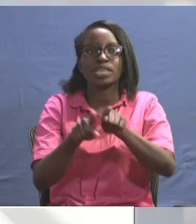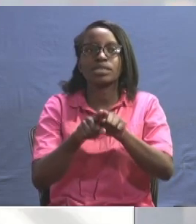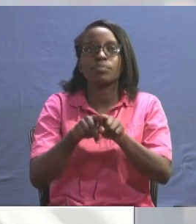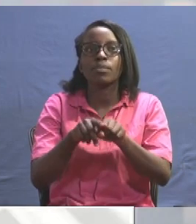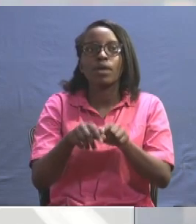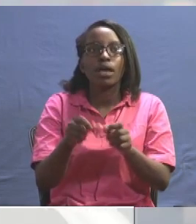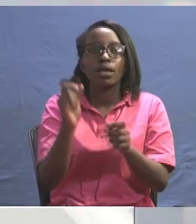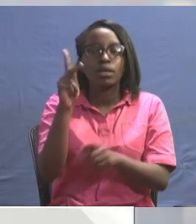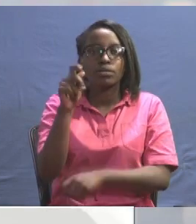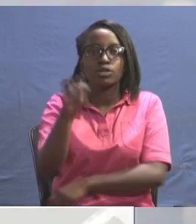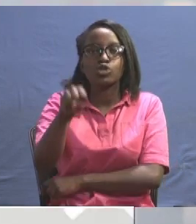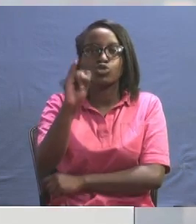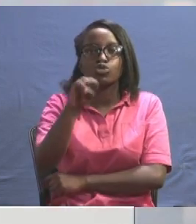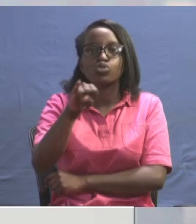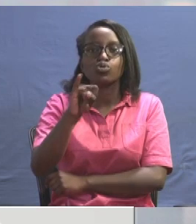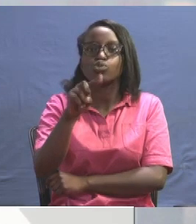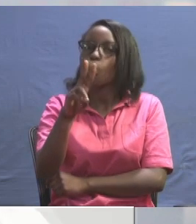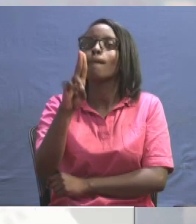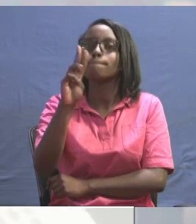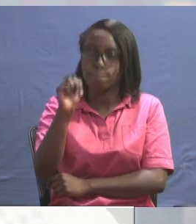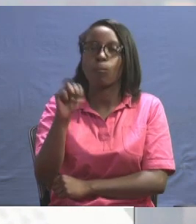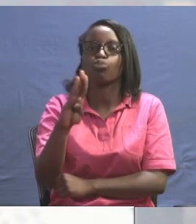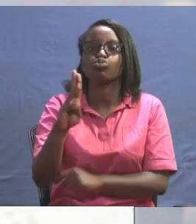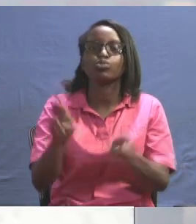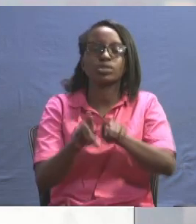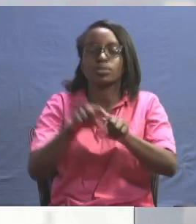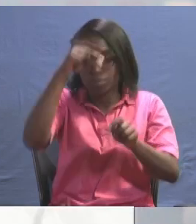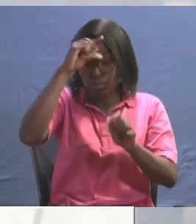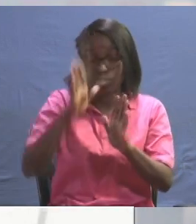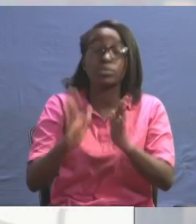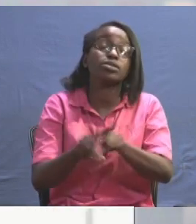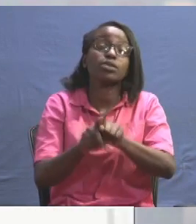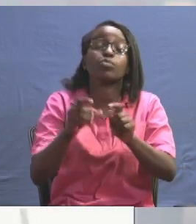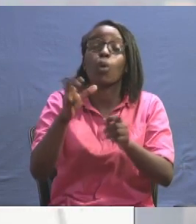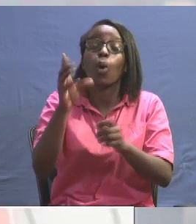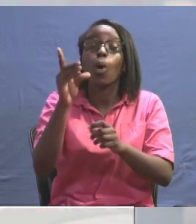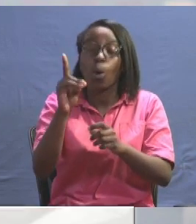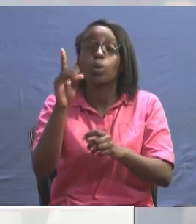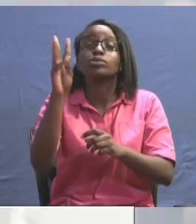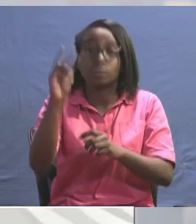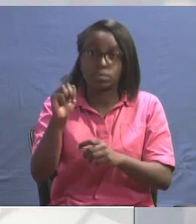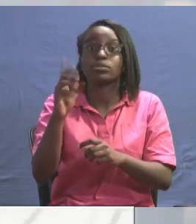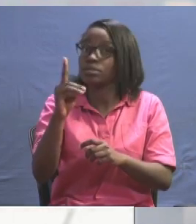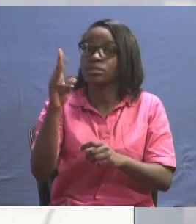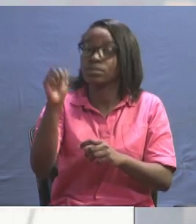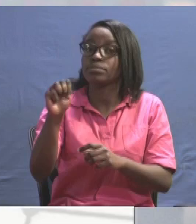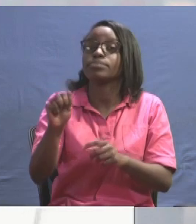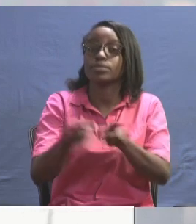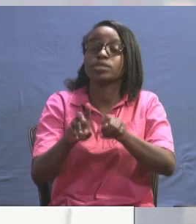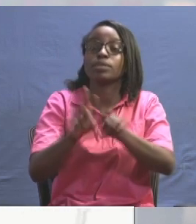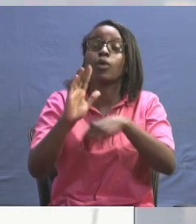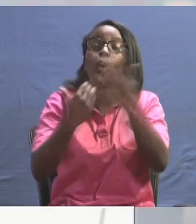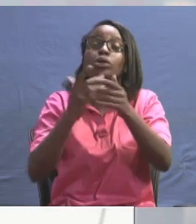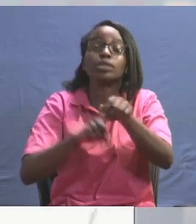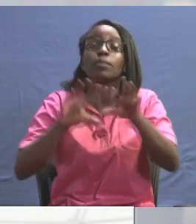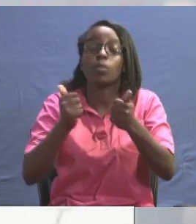Governor Anyang' Nyong'o is the man to run the affairs of the Orange Democratic Movement Party in Raila's absentia